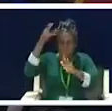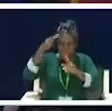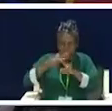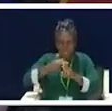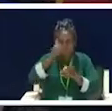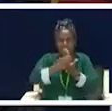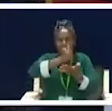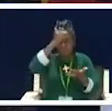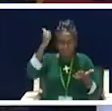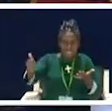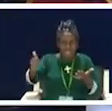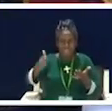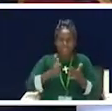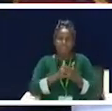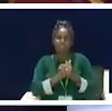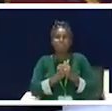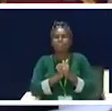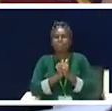Jesus.